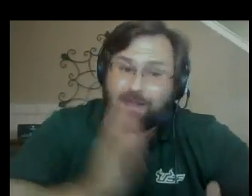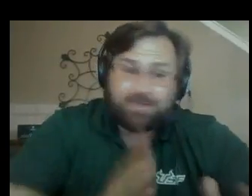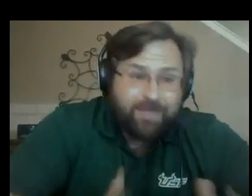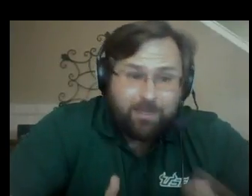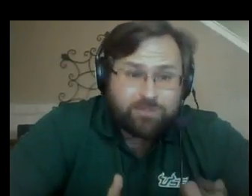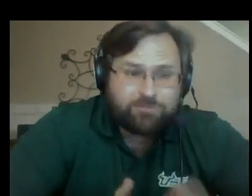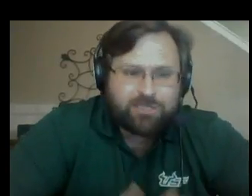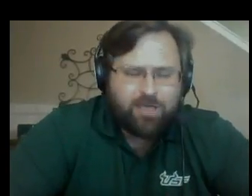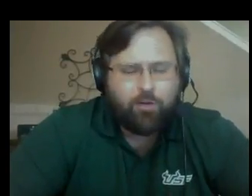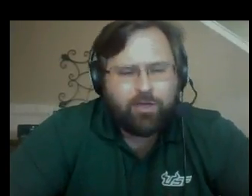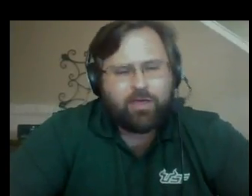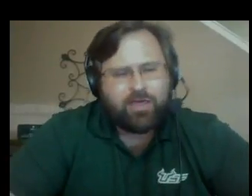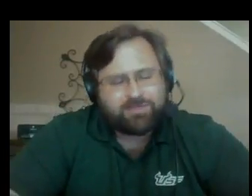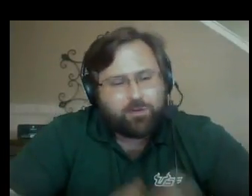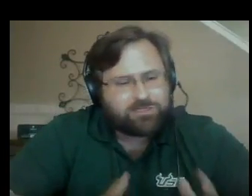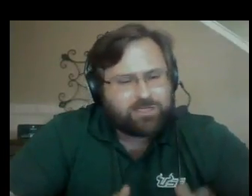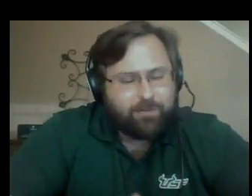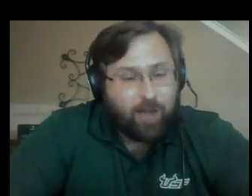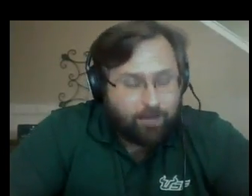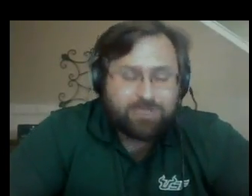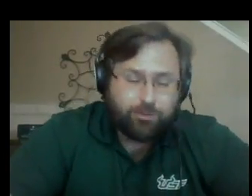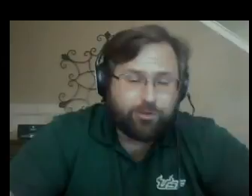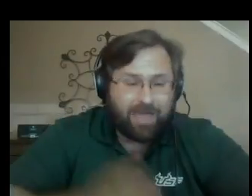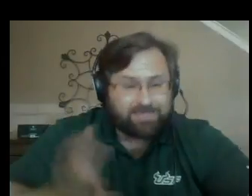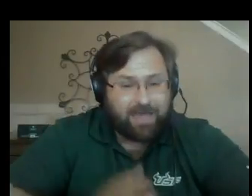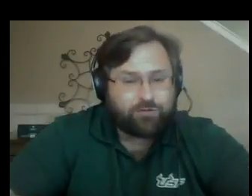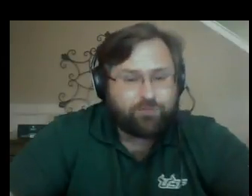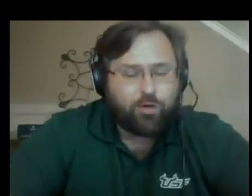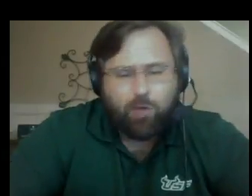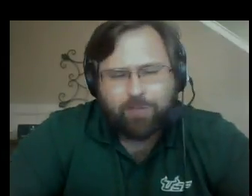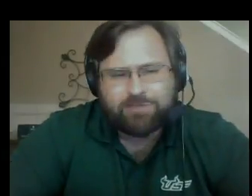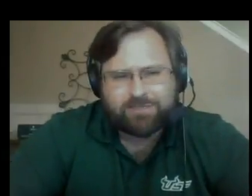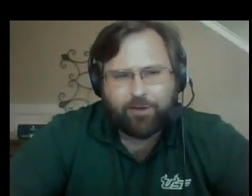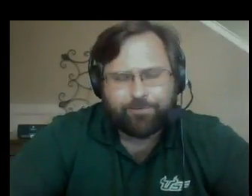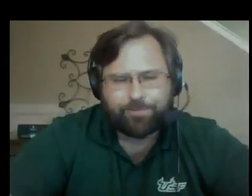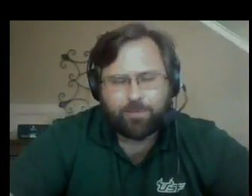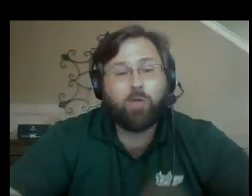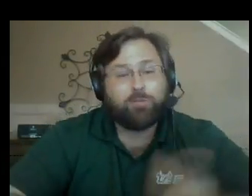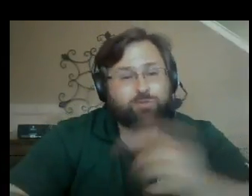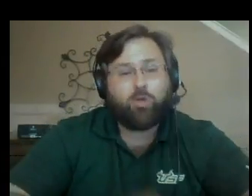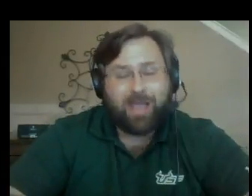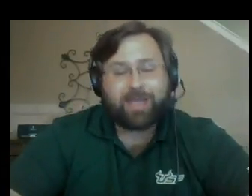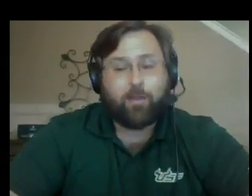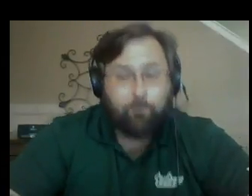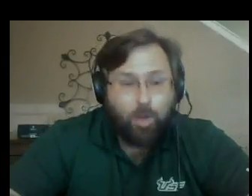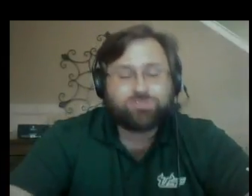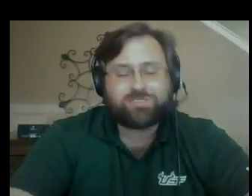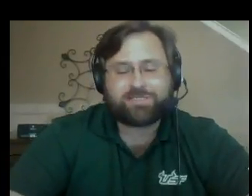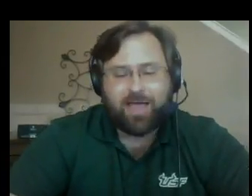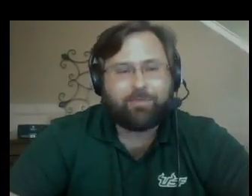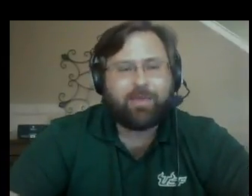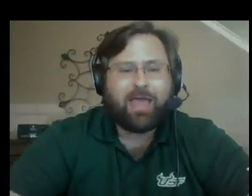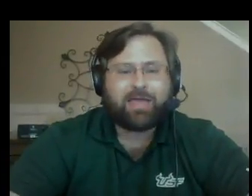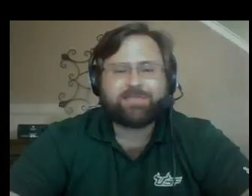or that what at the beginning where subjects go. If it's a question about an object, well, you're going to ask it after the verb where objects go. But you are right. Most